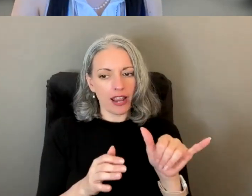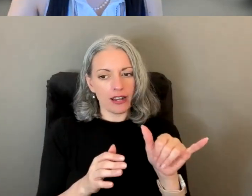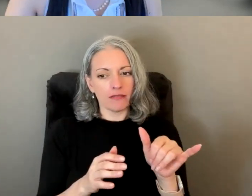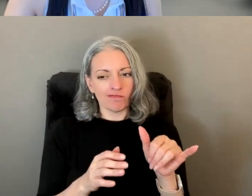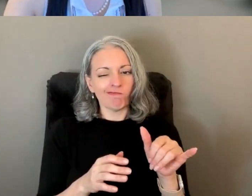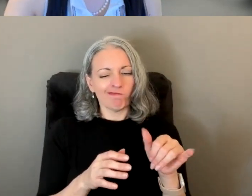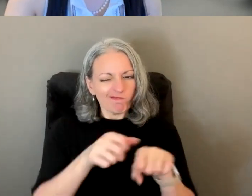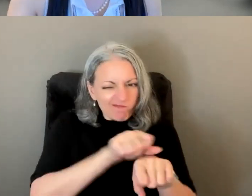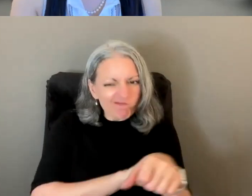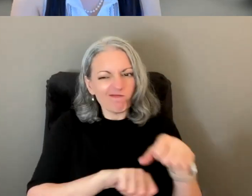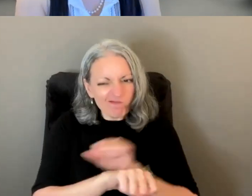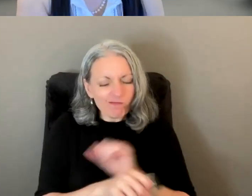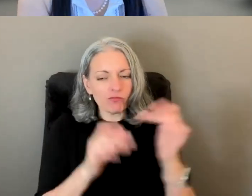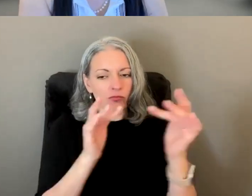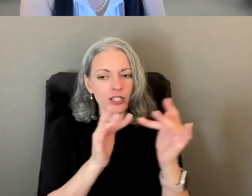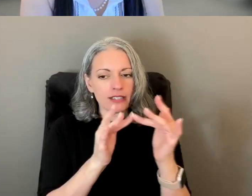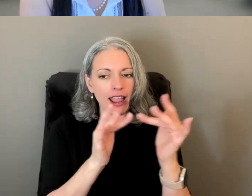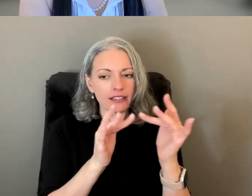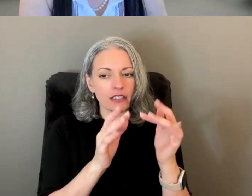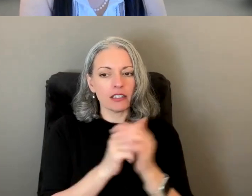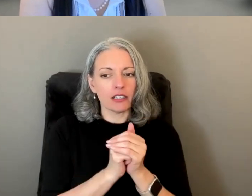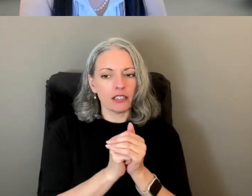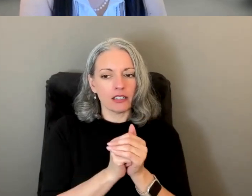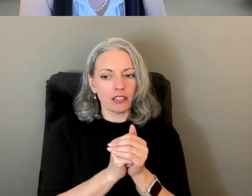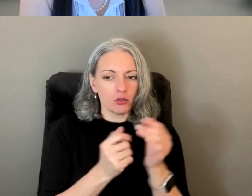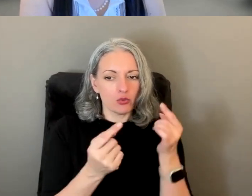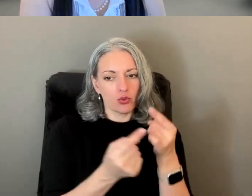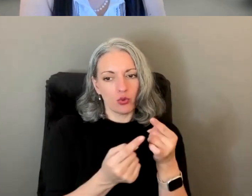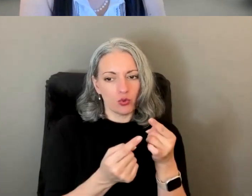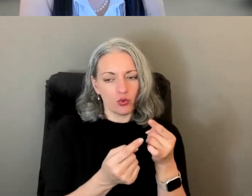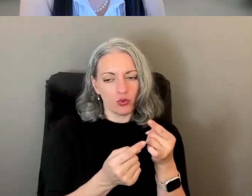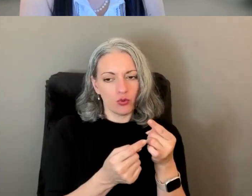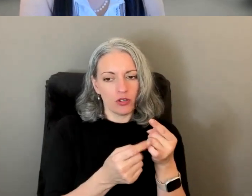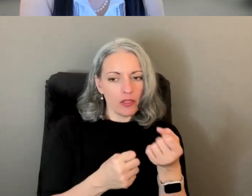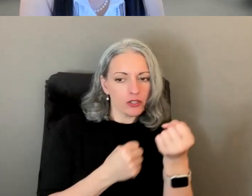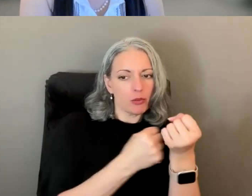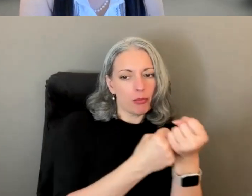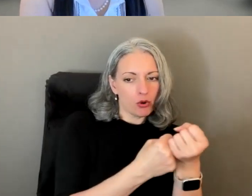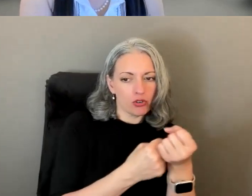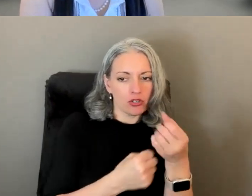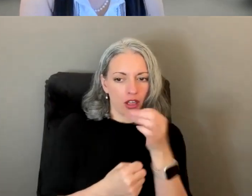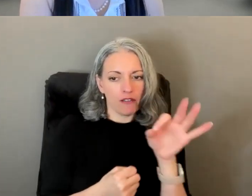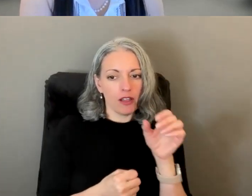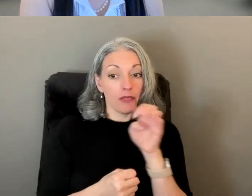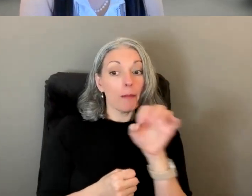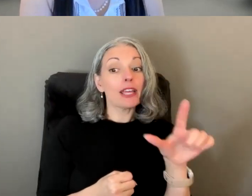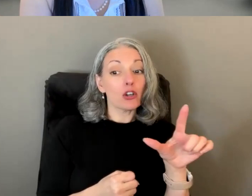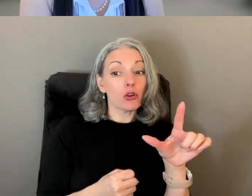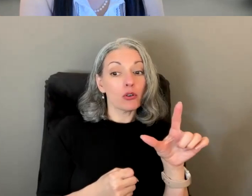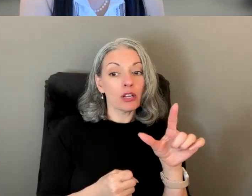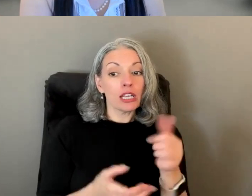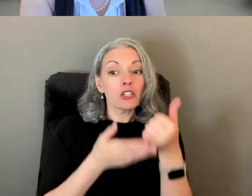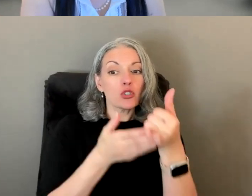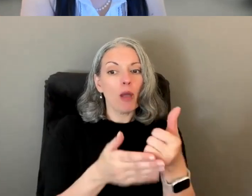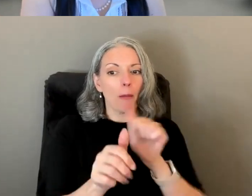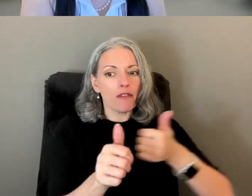proactive reach out to the sponsors of the bill to help avoid last